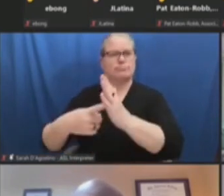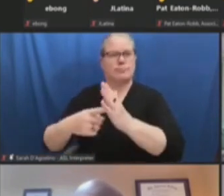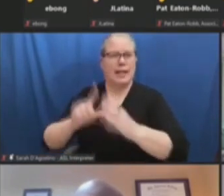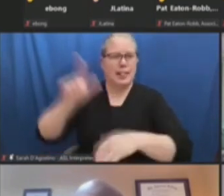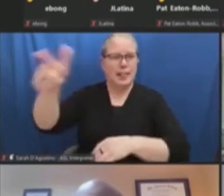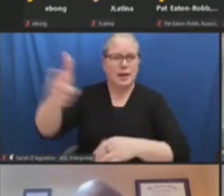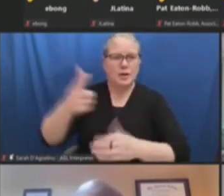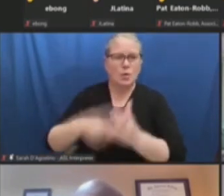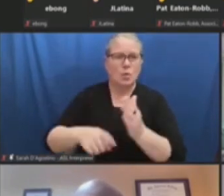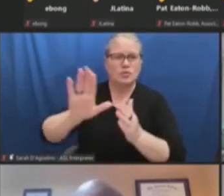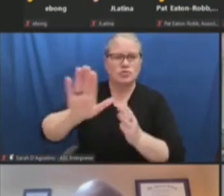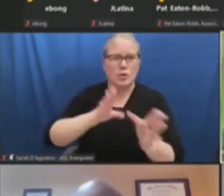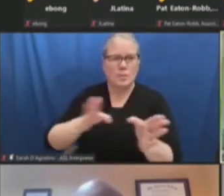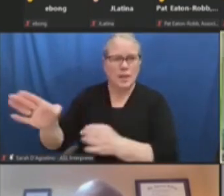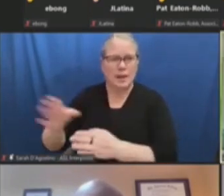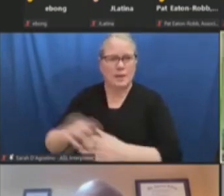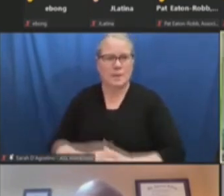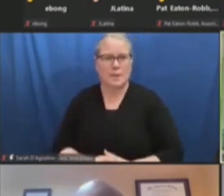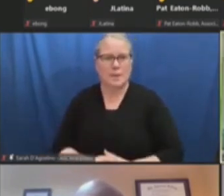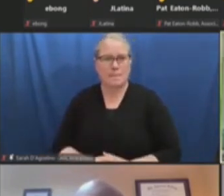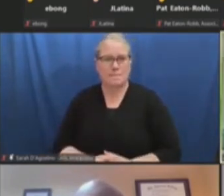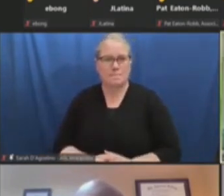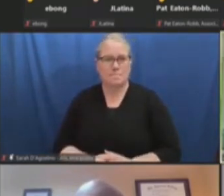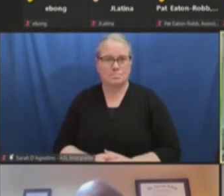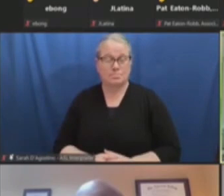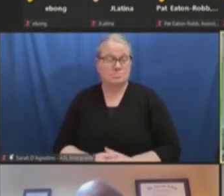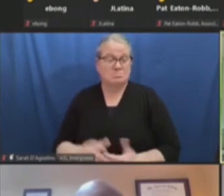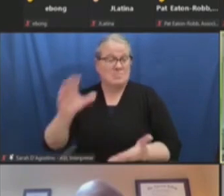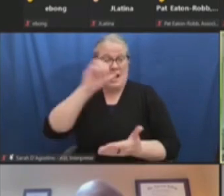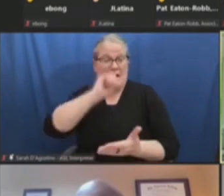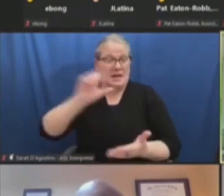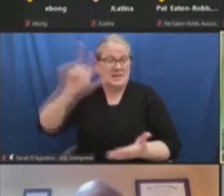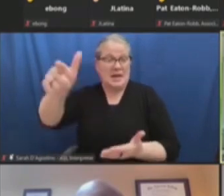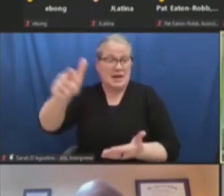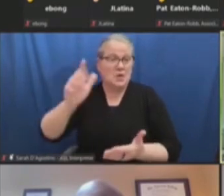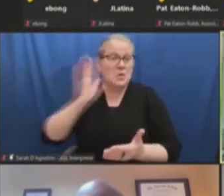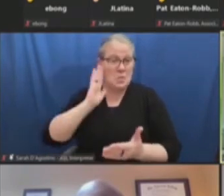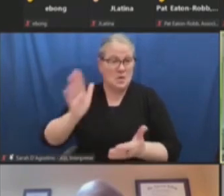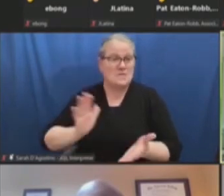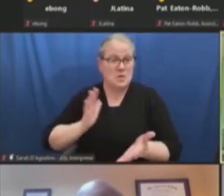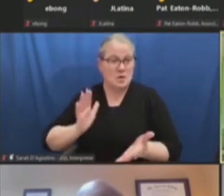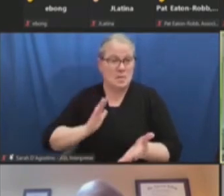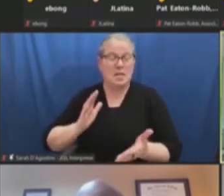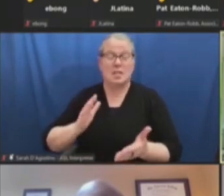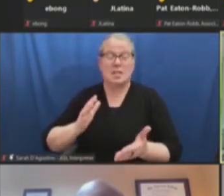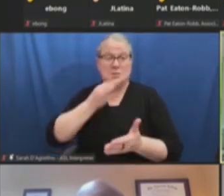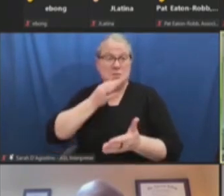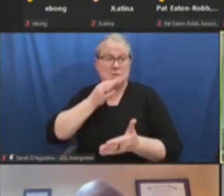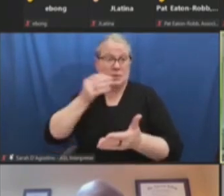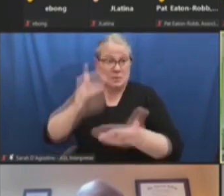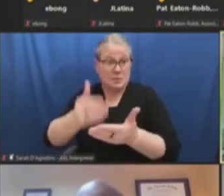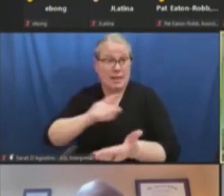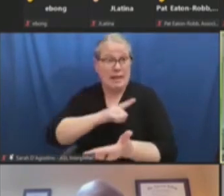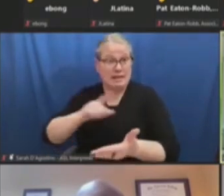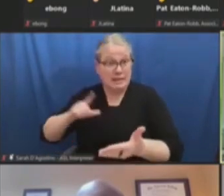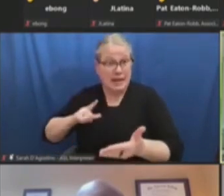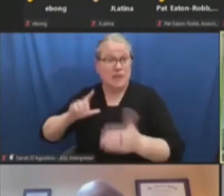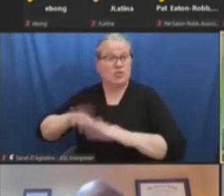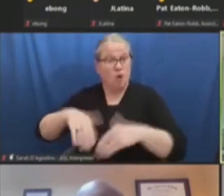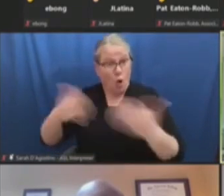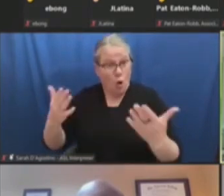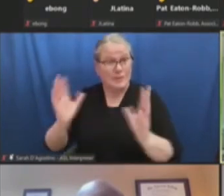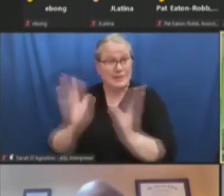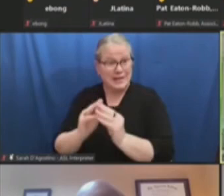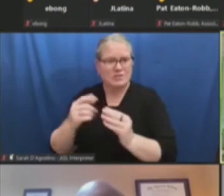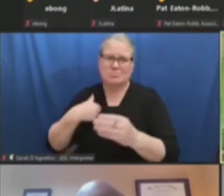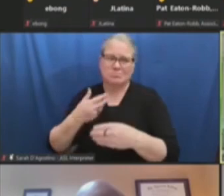stand? I guess we plan to have a formal kickoff later. I've got a legislative session that's coming up. We've got a fair amount on our plate,